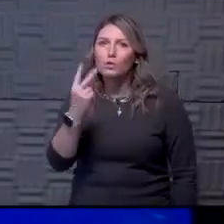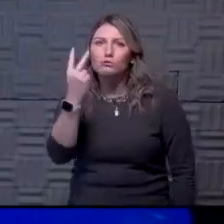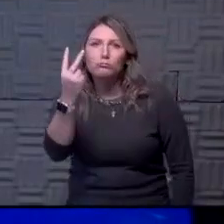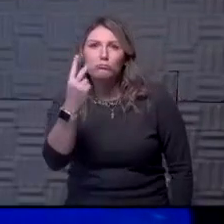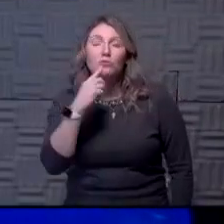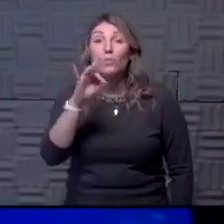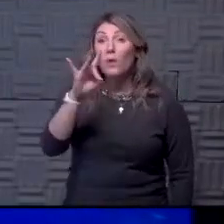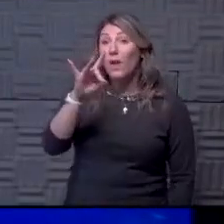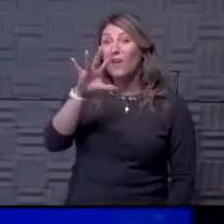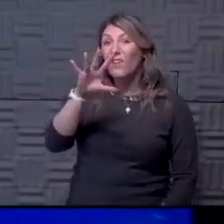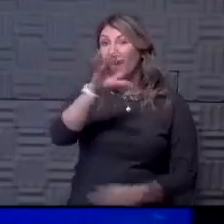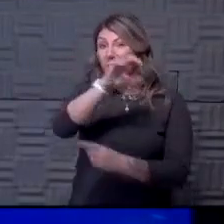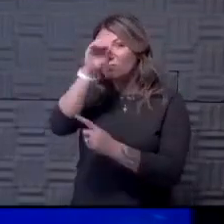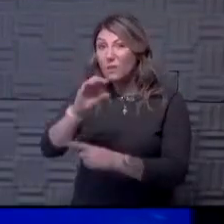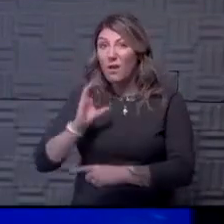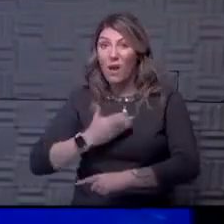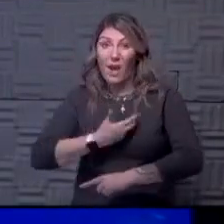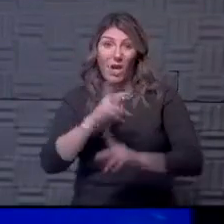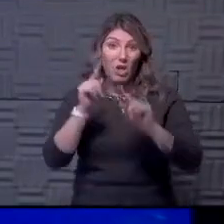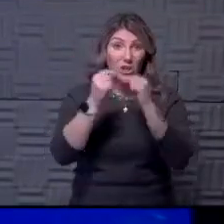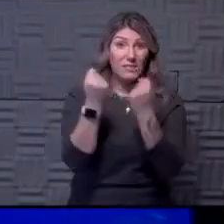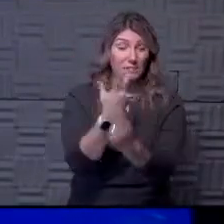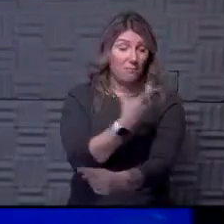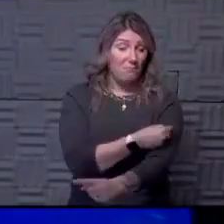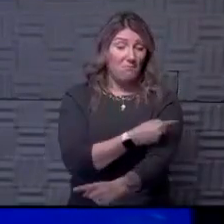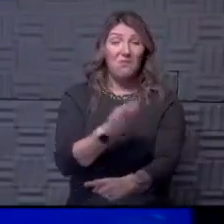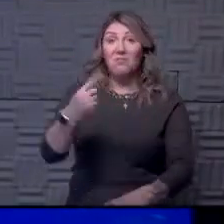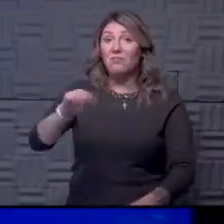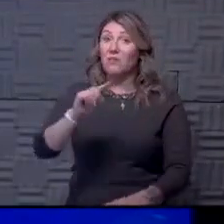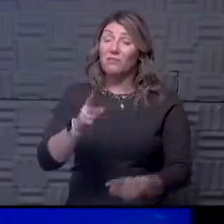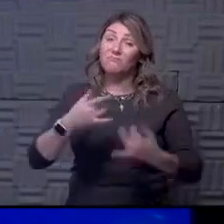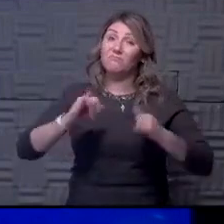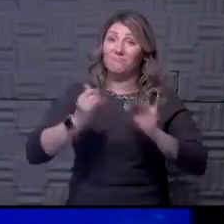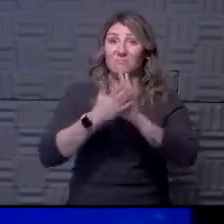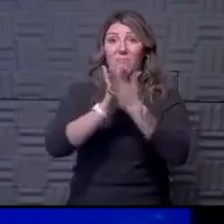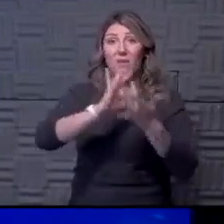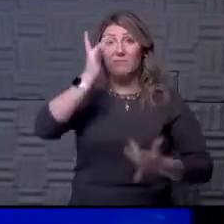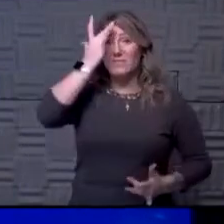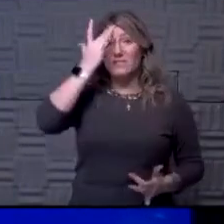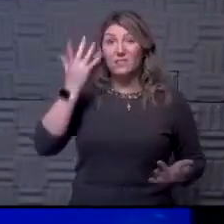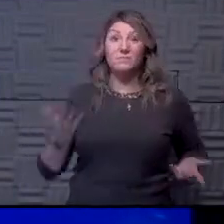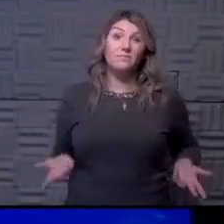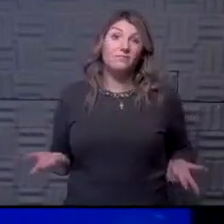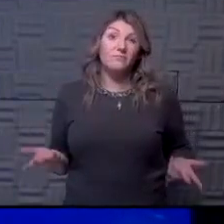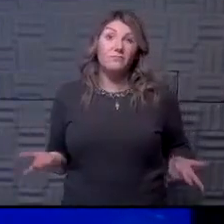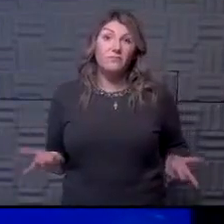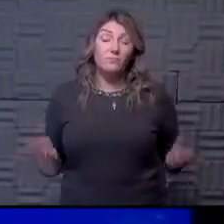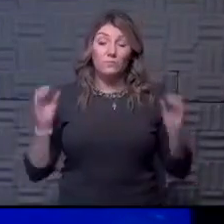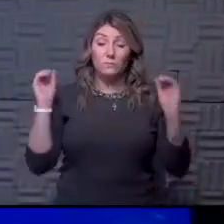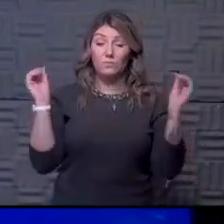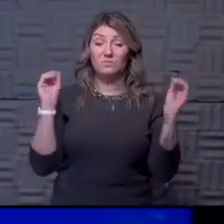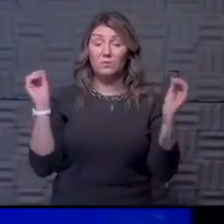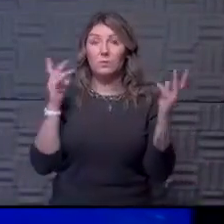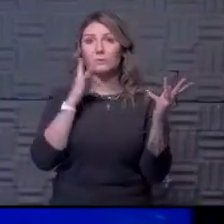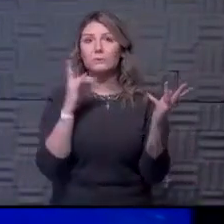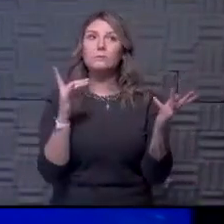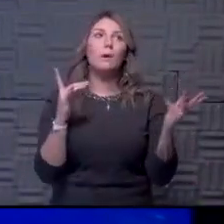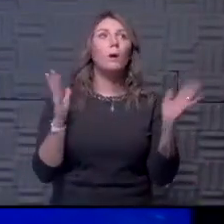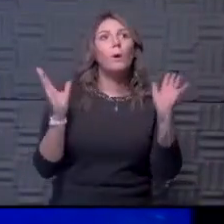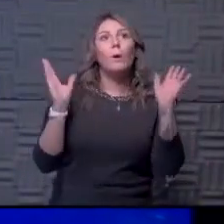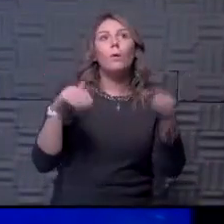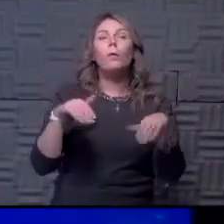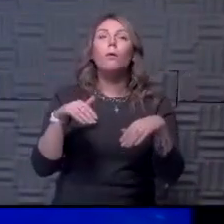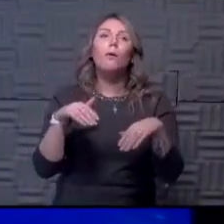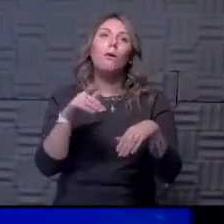team vaccinated, and the ones who didn't get vaccinated are the ones who still get sick. So there is no mystery. There is no